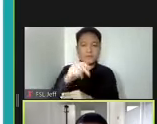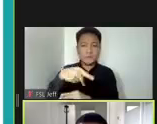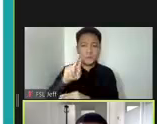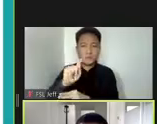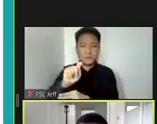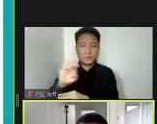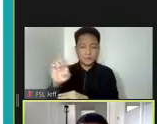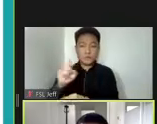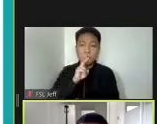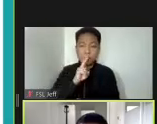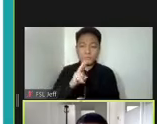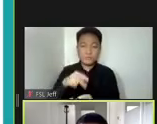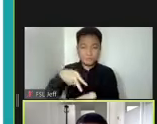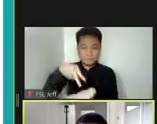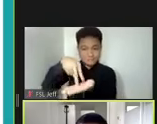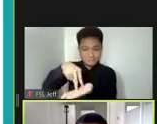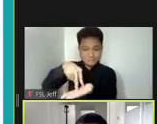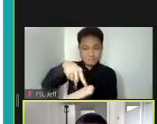I managed to